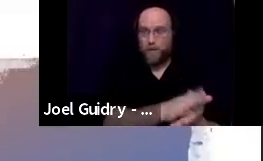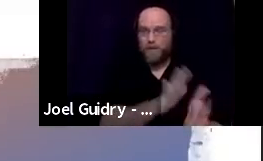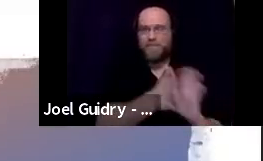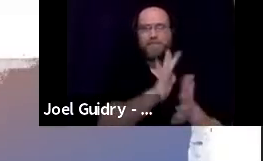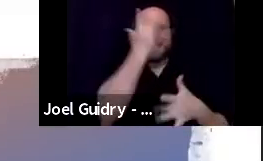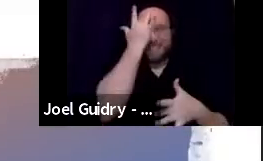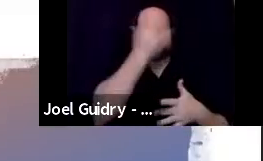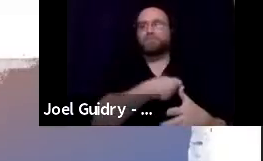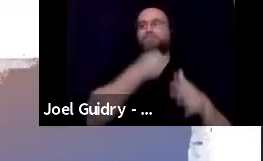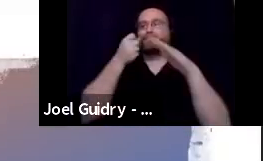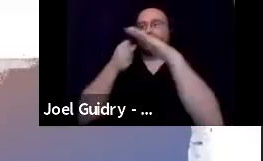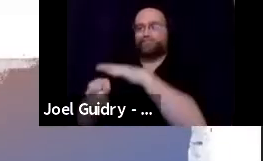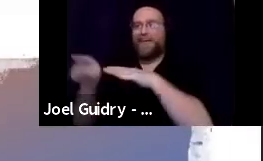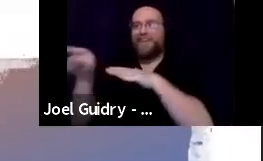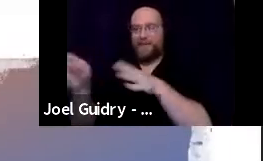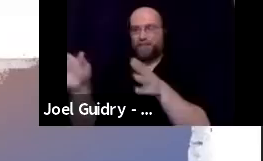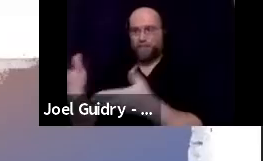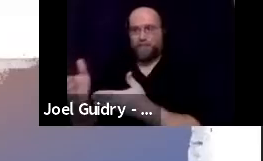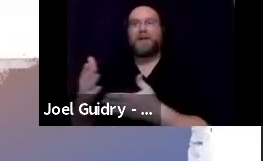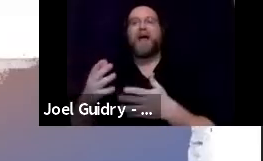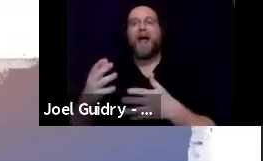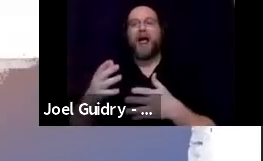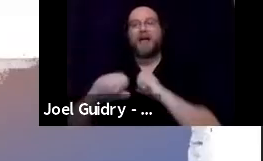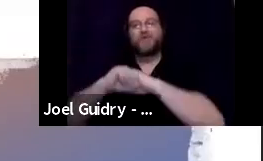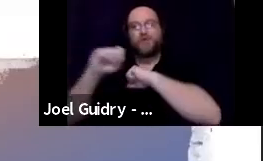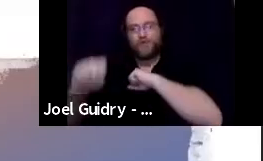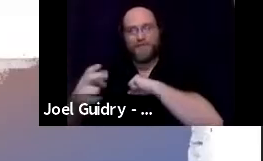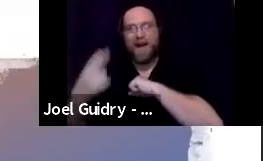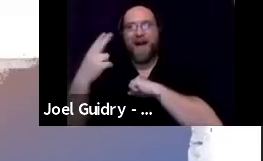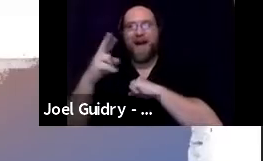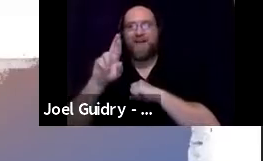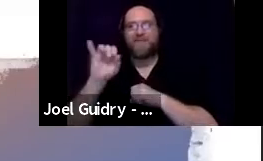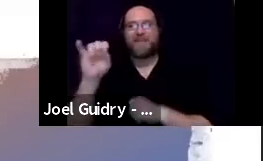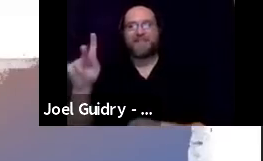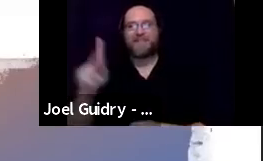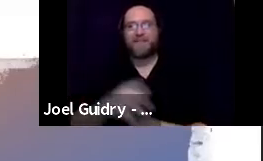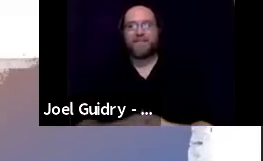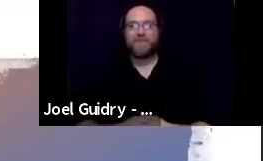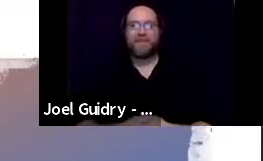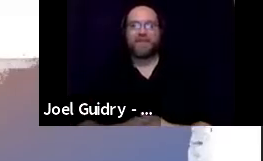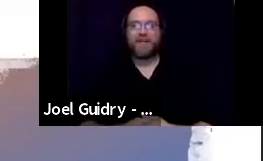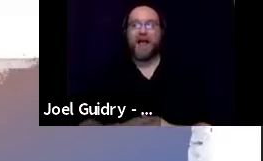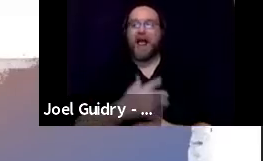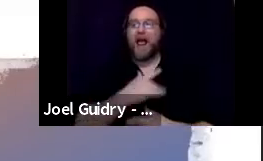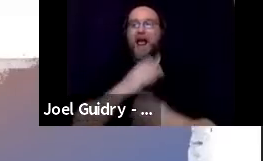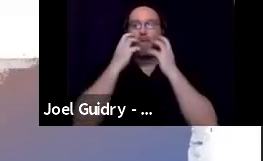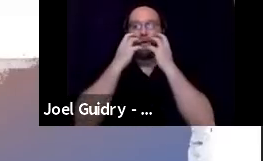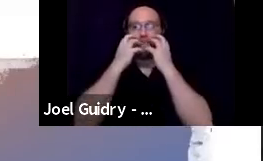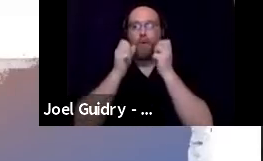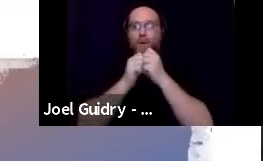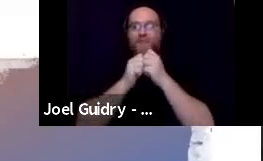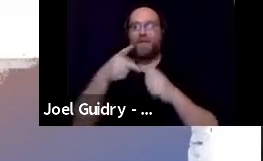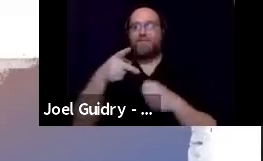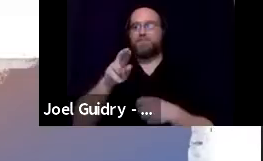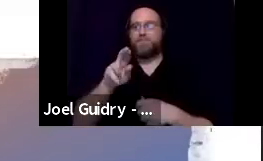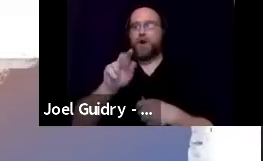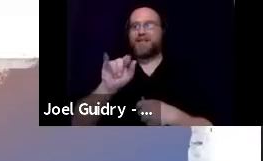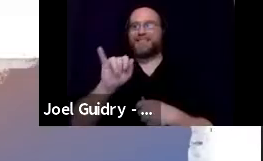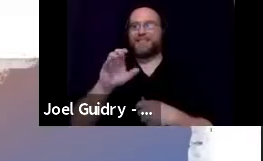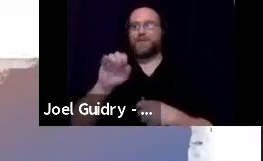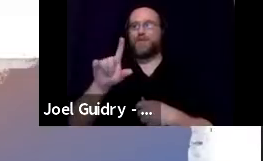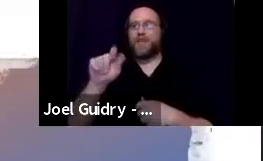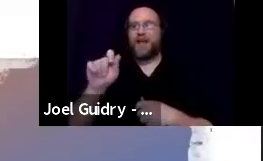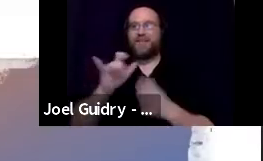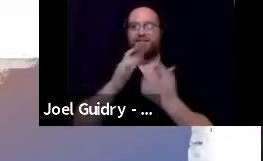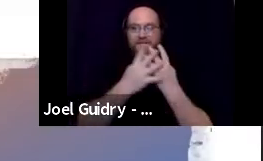the elastomeric respirator with particulate filters is okay. LNI would